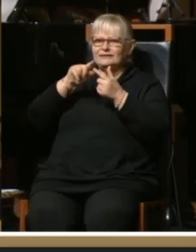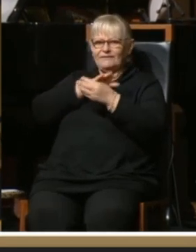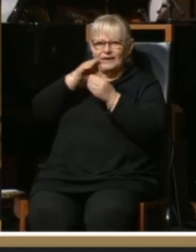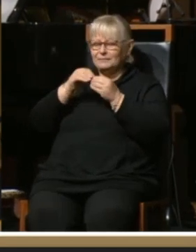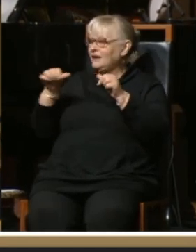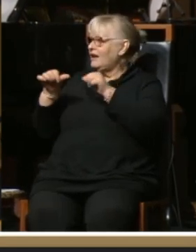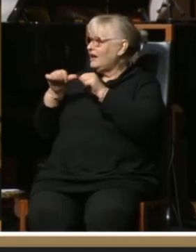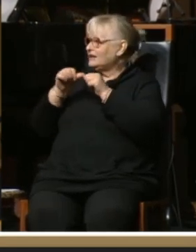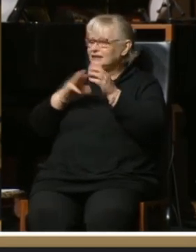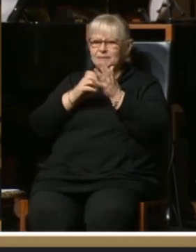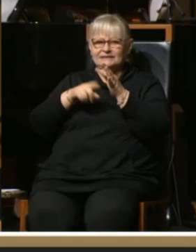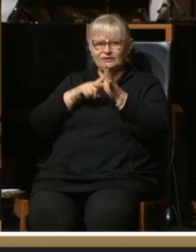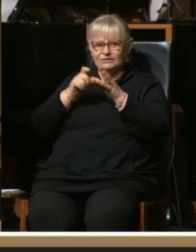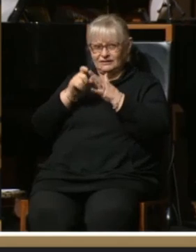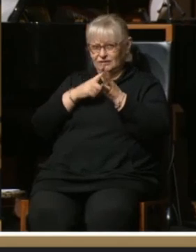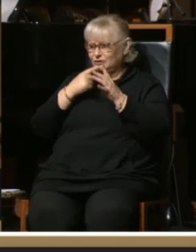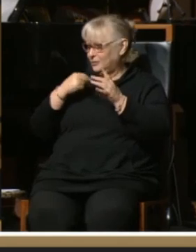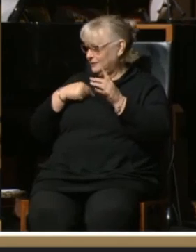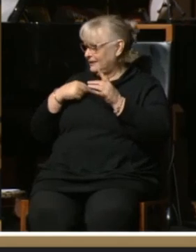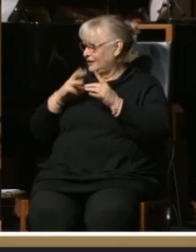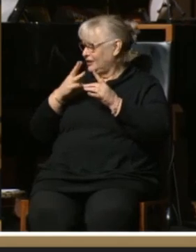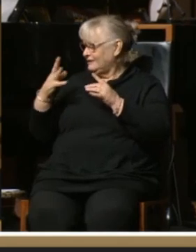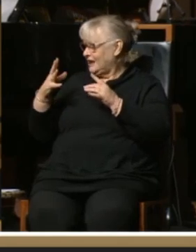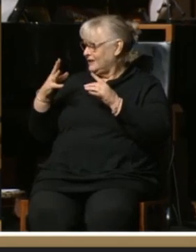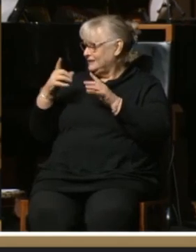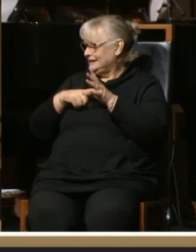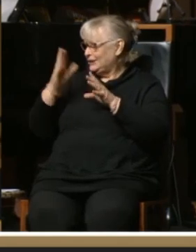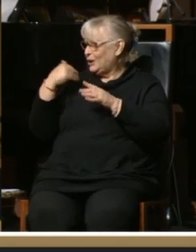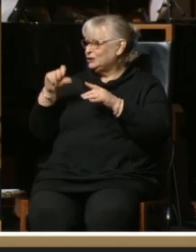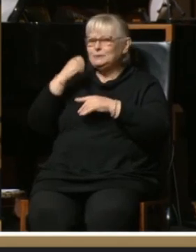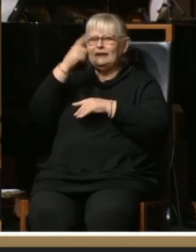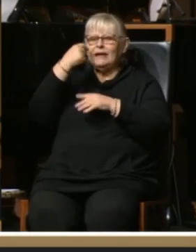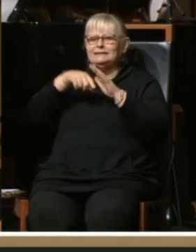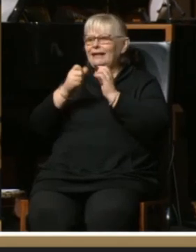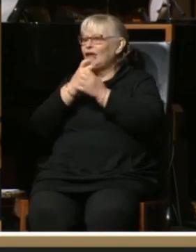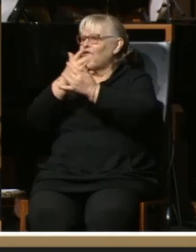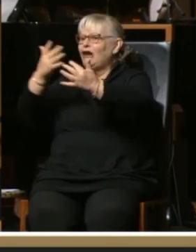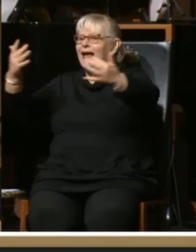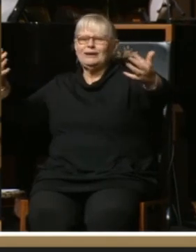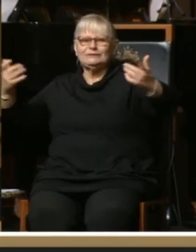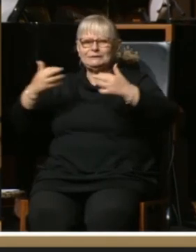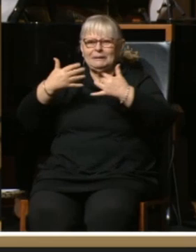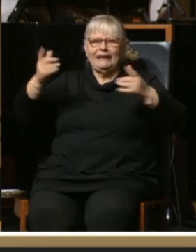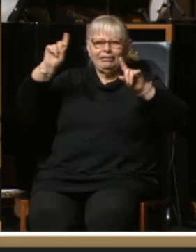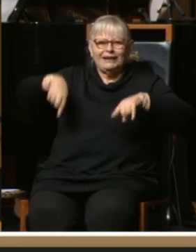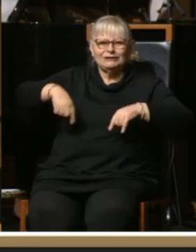Matilda told me 35 years ago she was a face in a crowd 35 years ago with thousands of others, and today she proudly walked